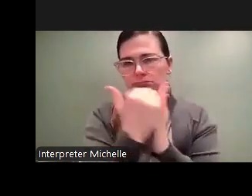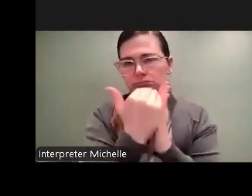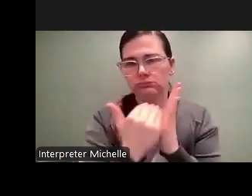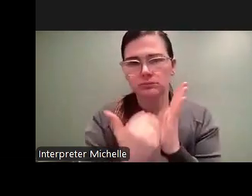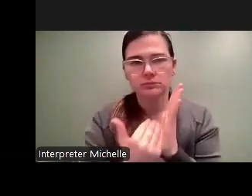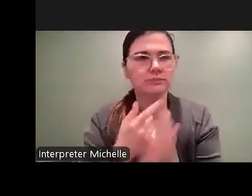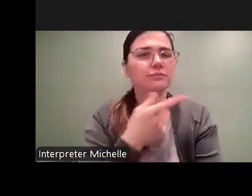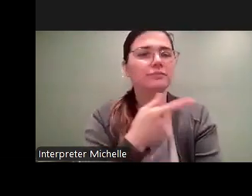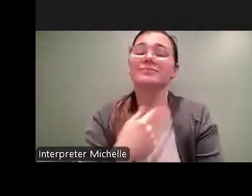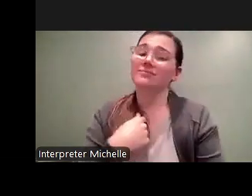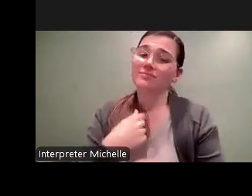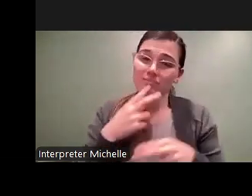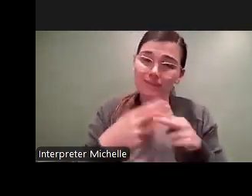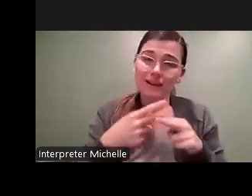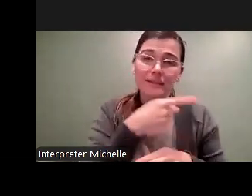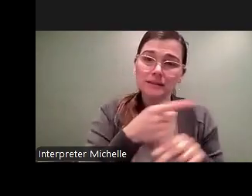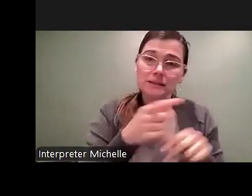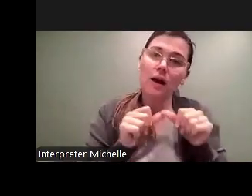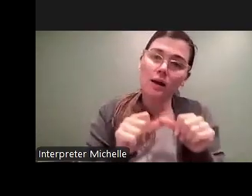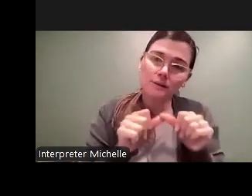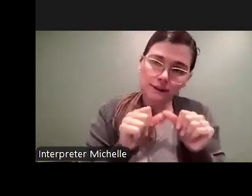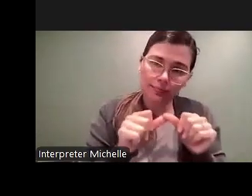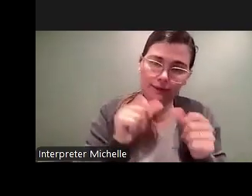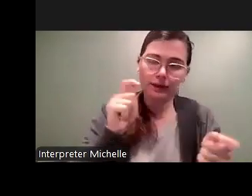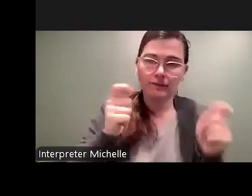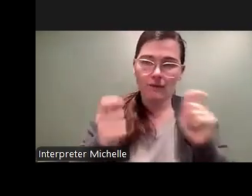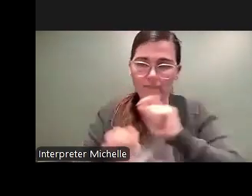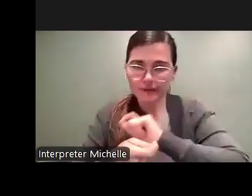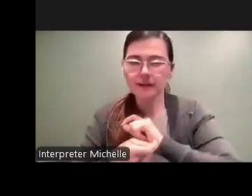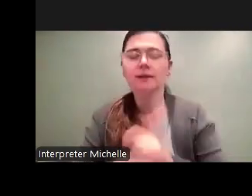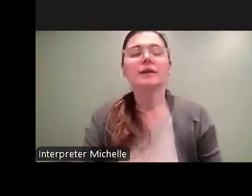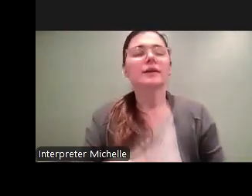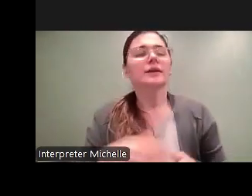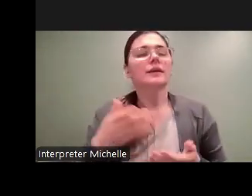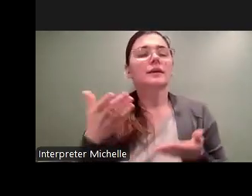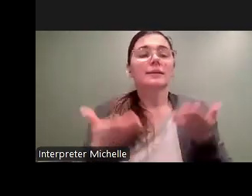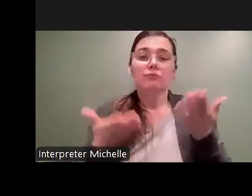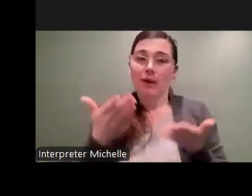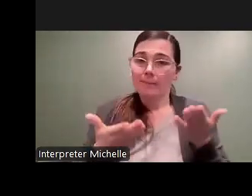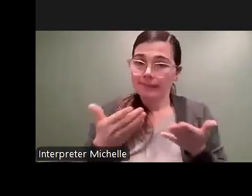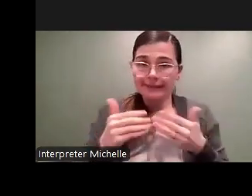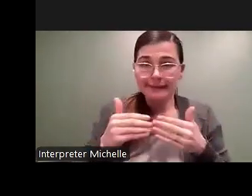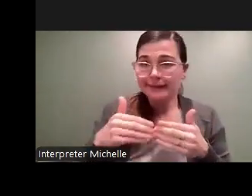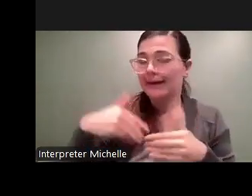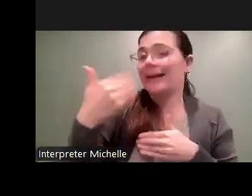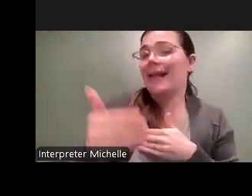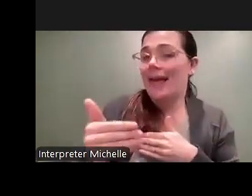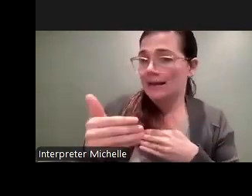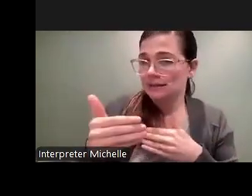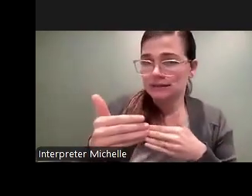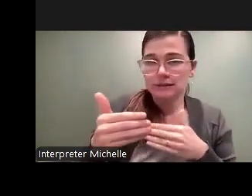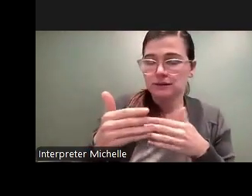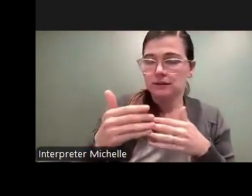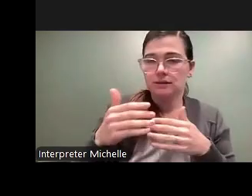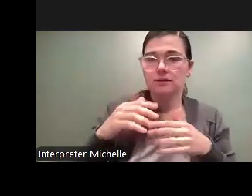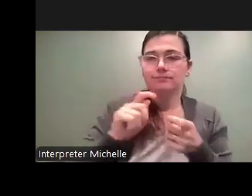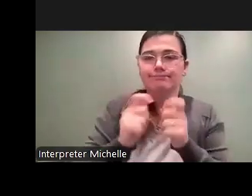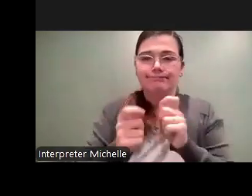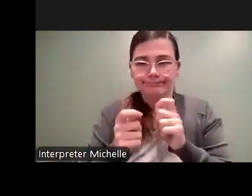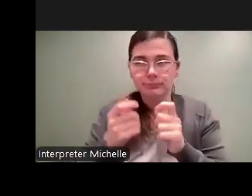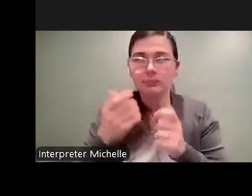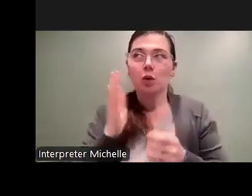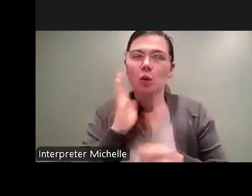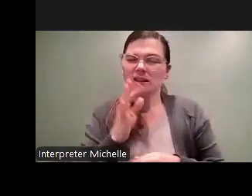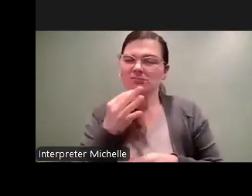is constantly evolving. So probably the next step, which is about to come out, is actually that we